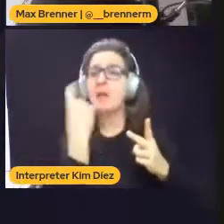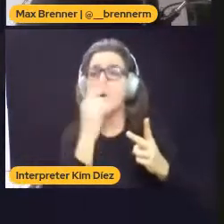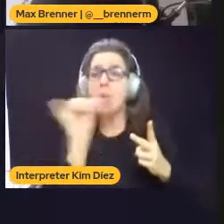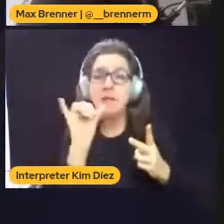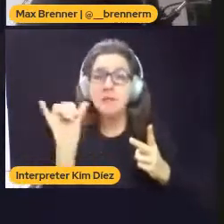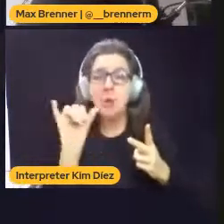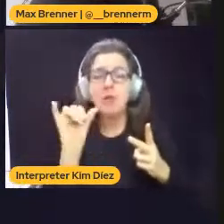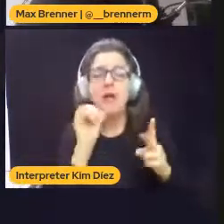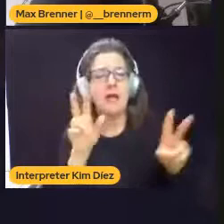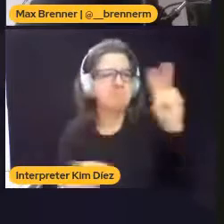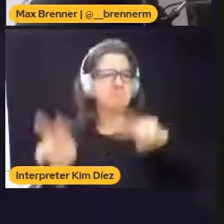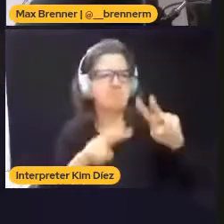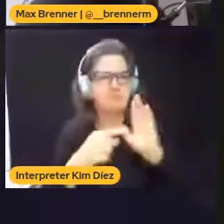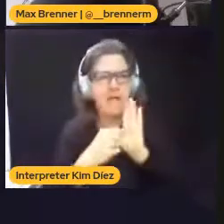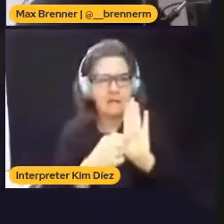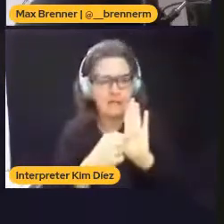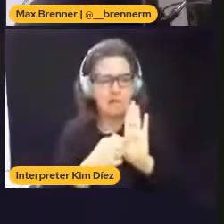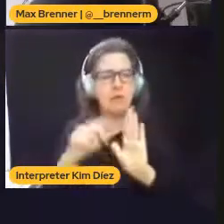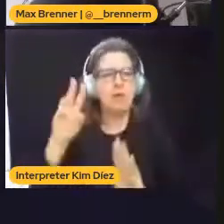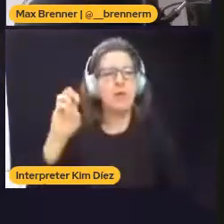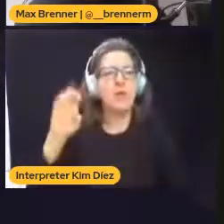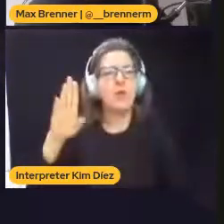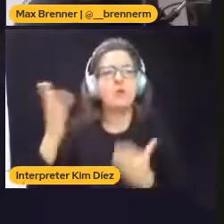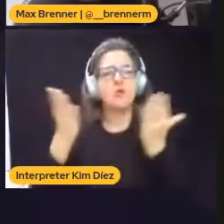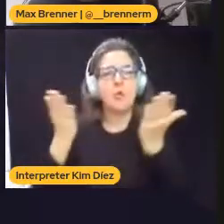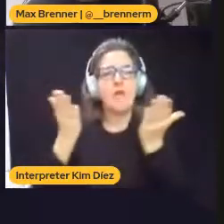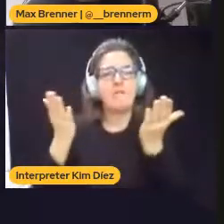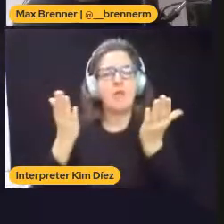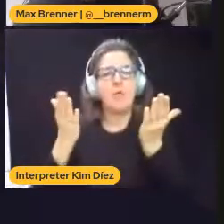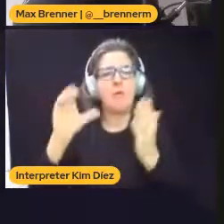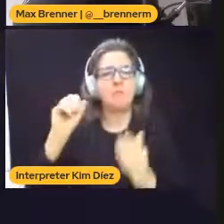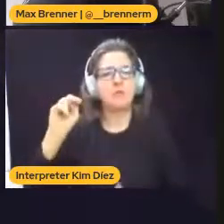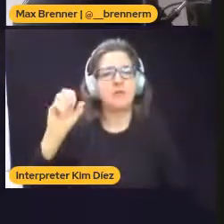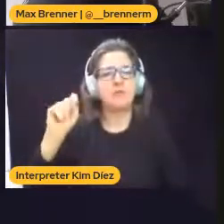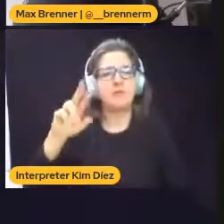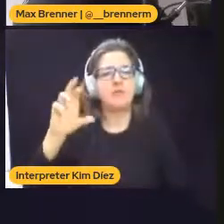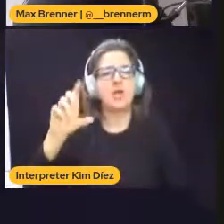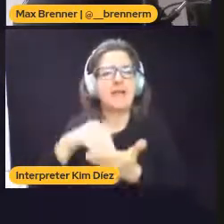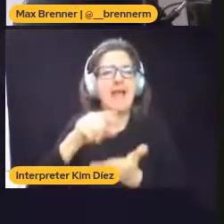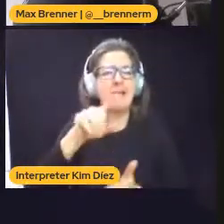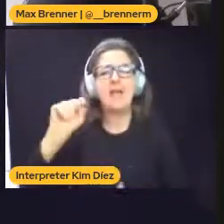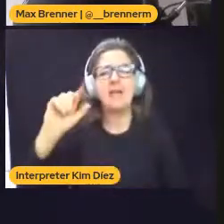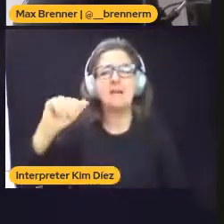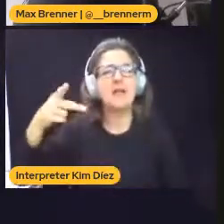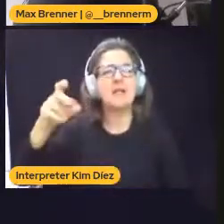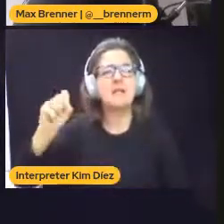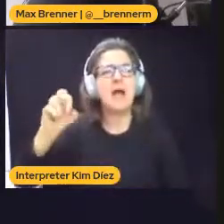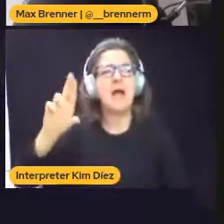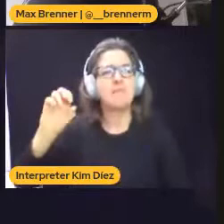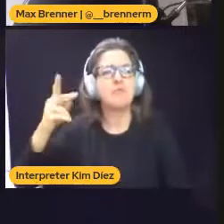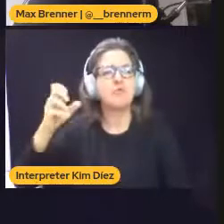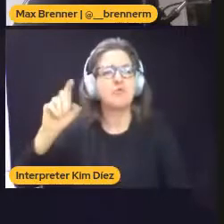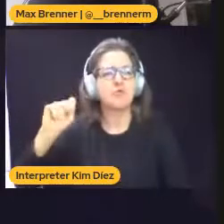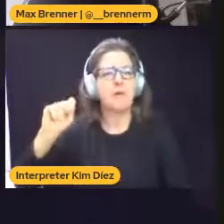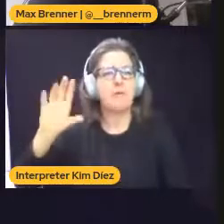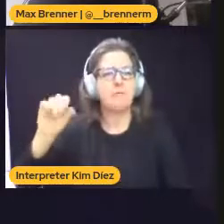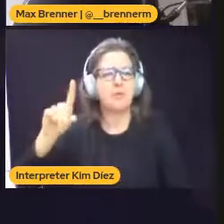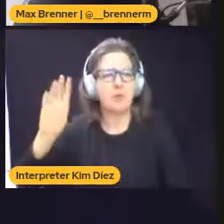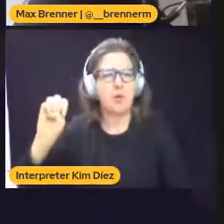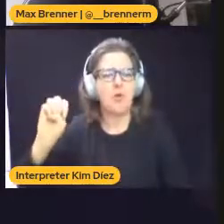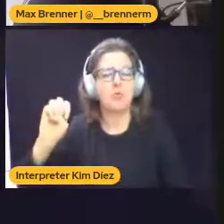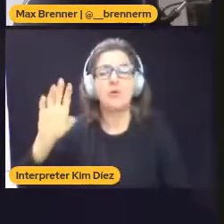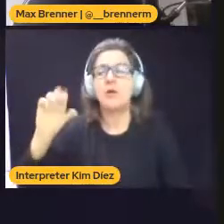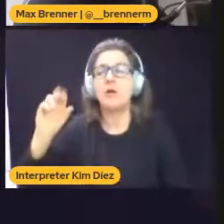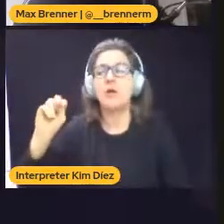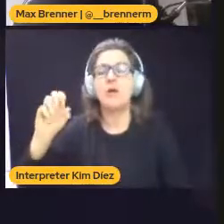web service construct here. By the way, that's TypeScript code. The concepts are the same for all the programming